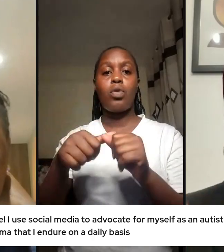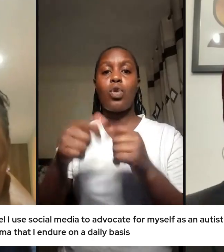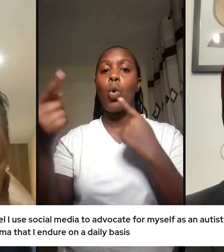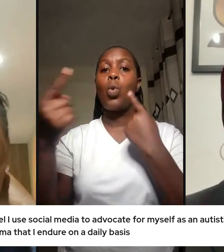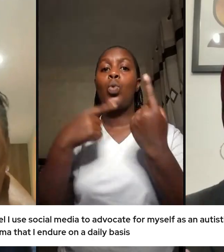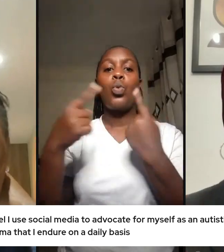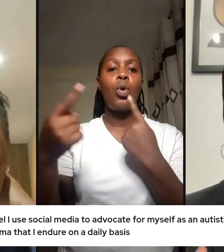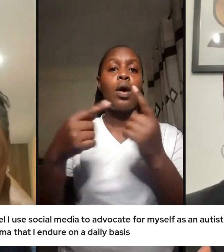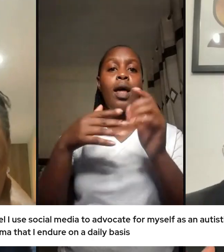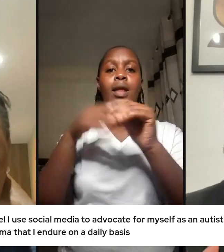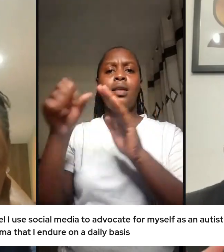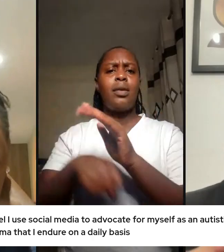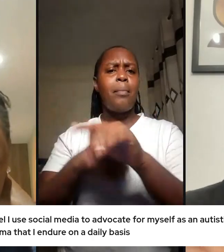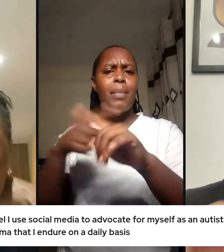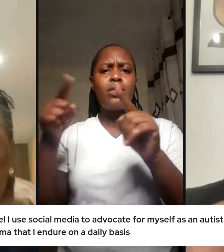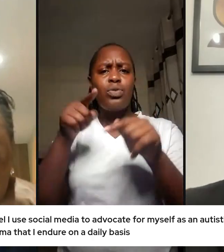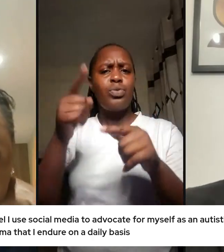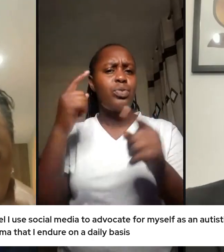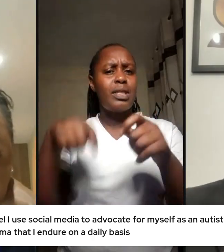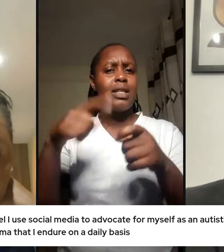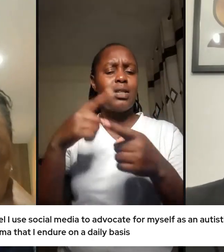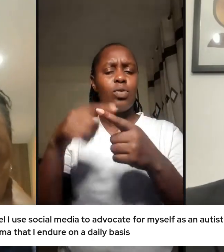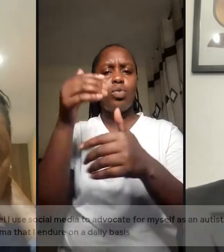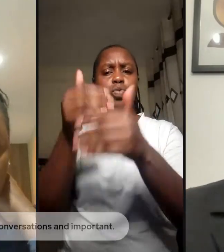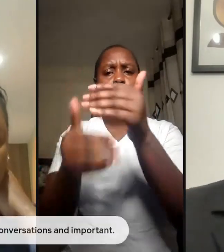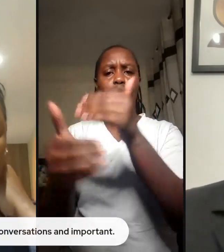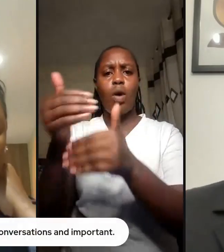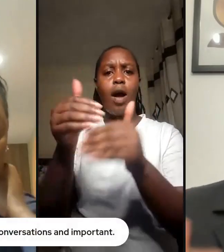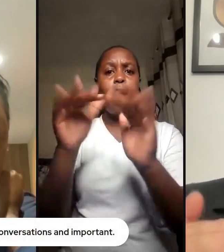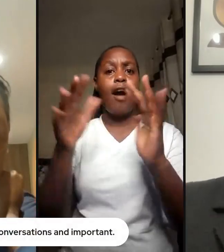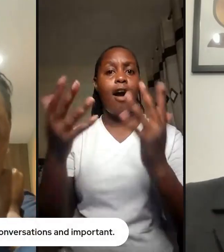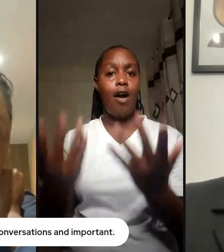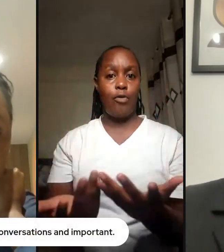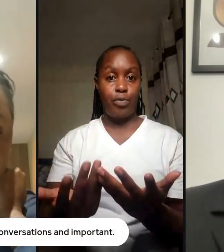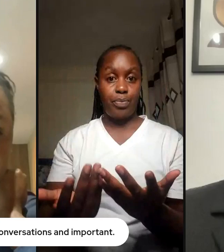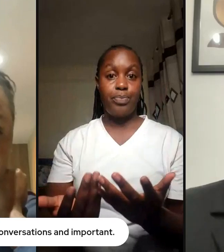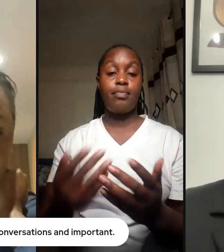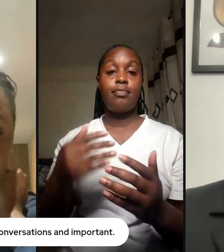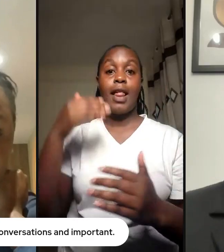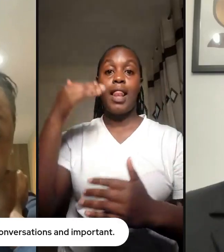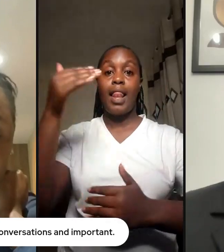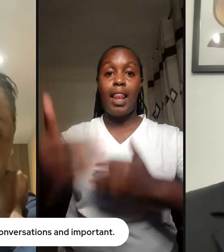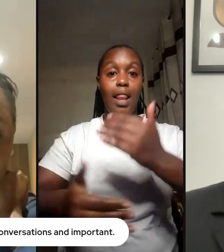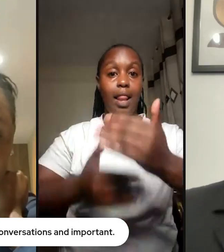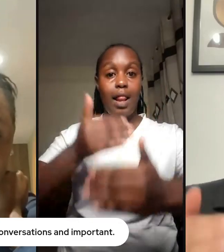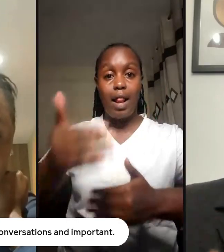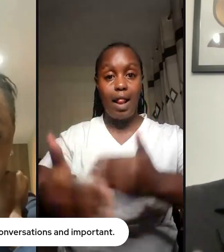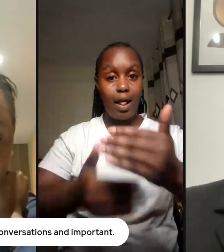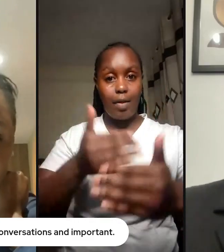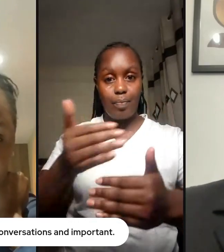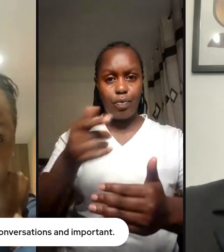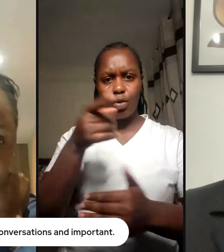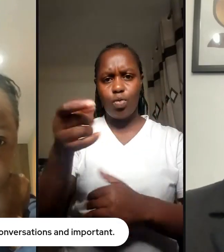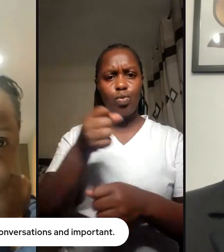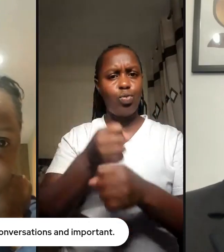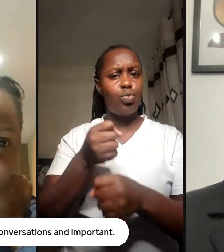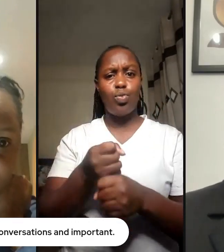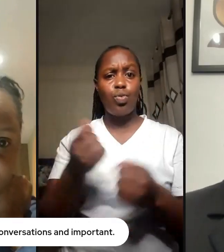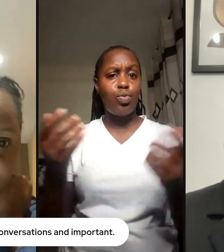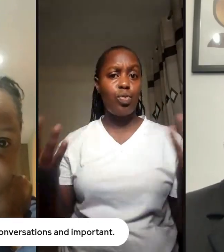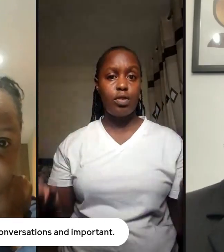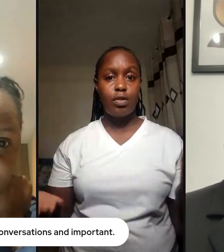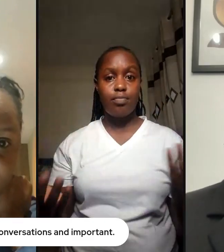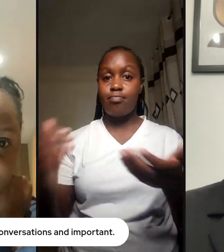do you build it? It's about consistency. What are you doing on the spaces? How are you engaging with